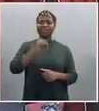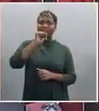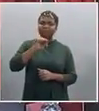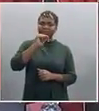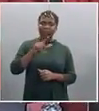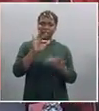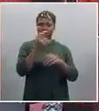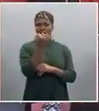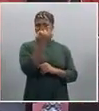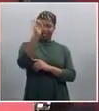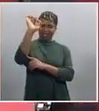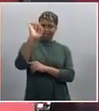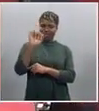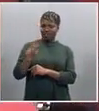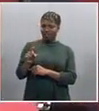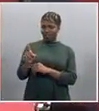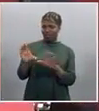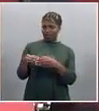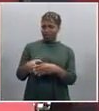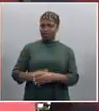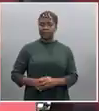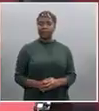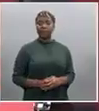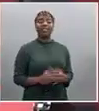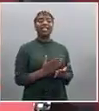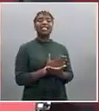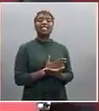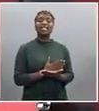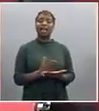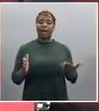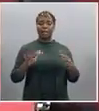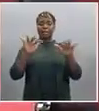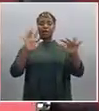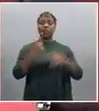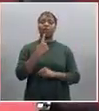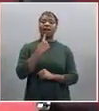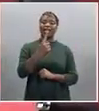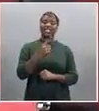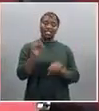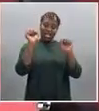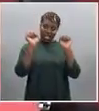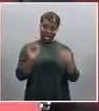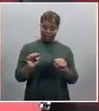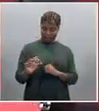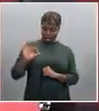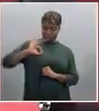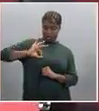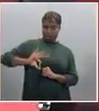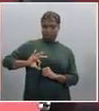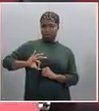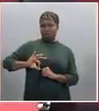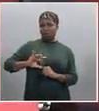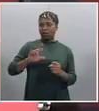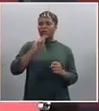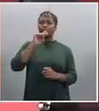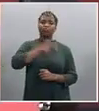being rejected by SAFTU. There are those who are saying, yes, the minimum wage should have